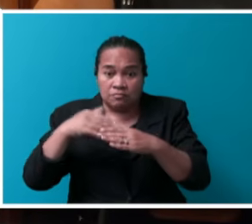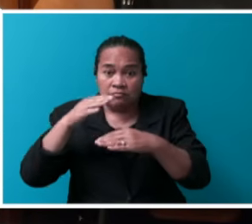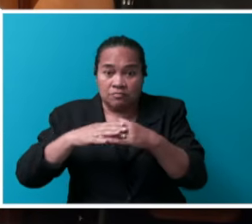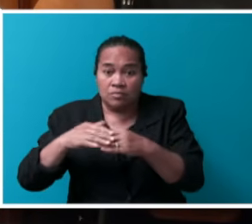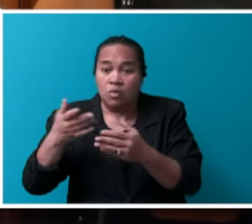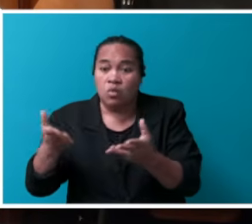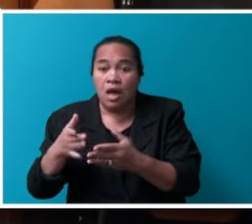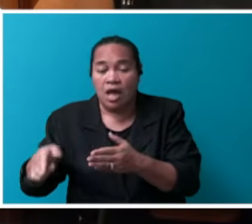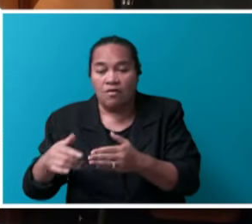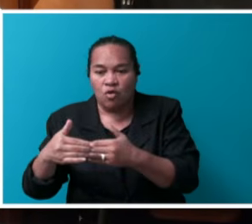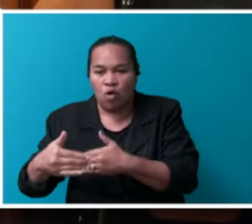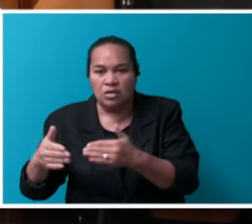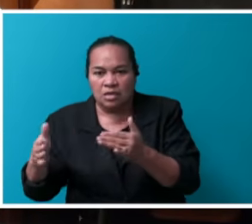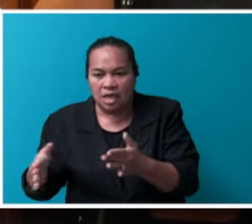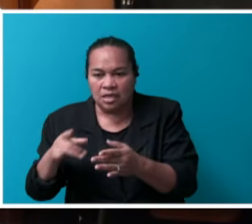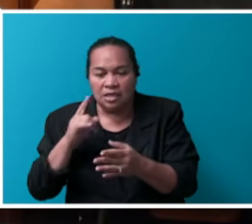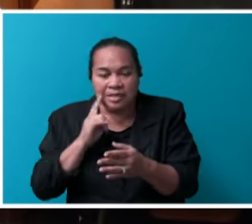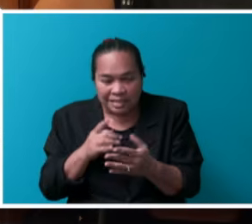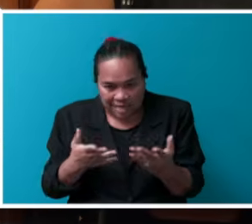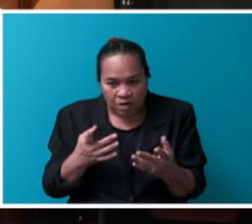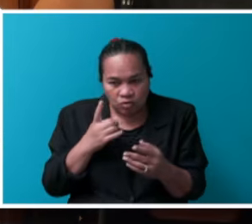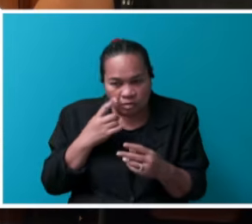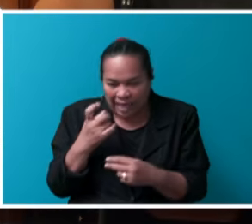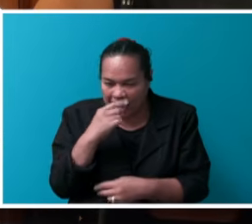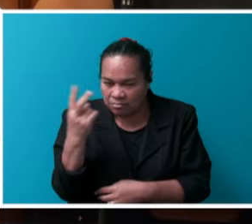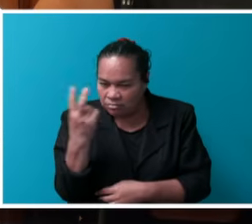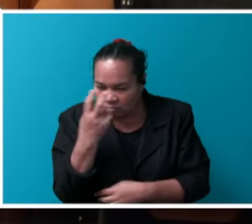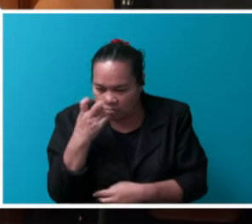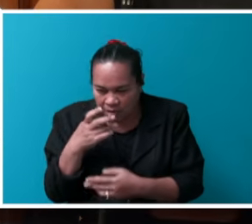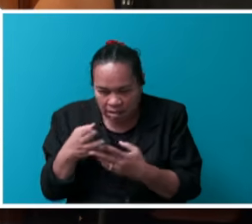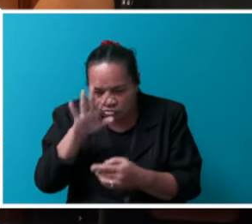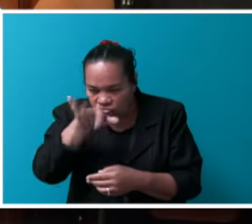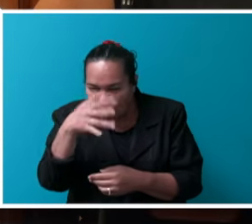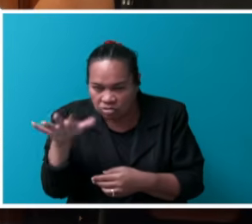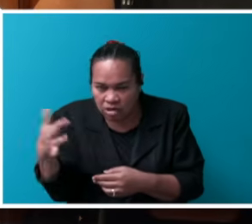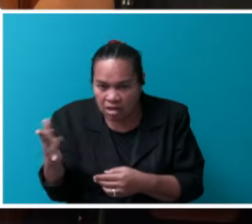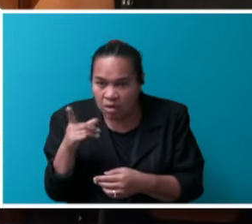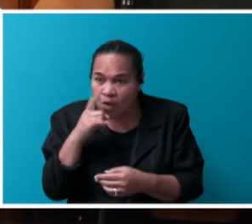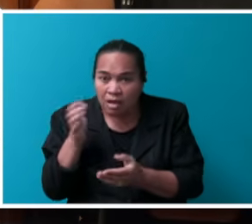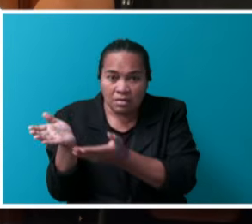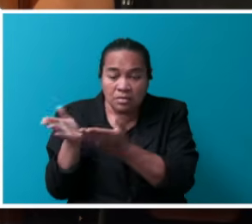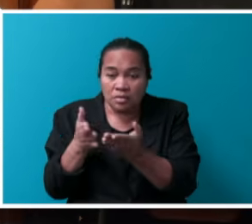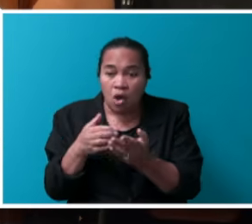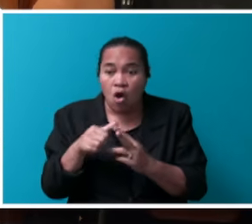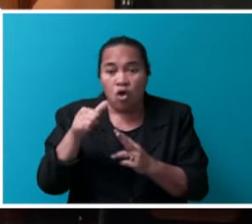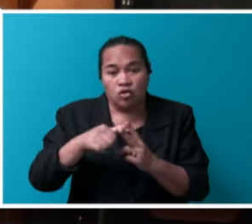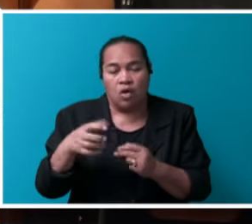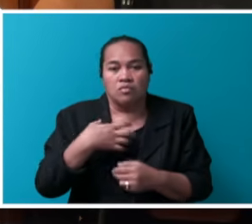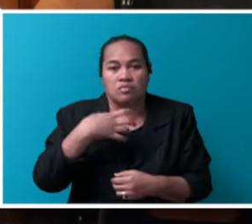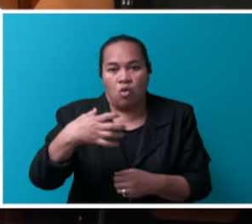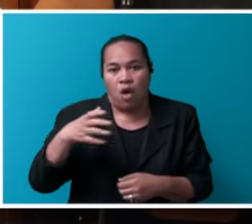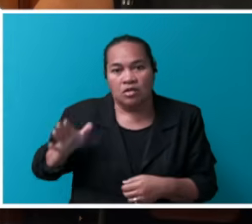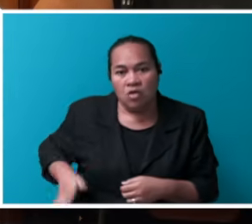is underway and will greatly enhance our ability to detect concealed contraband. We are expanding the K9 detection capability to